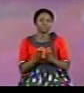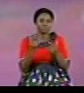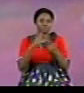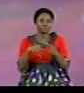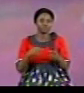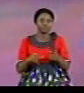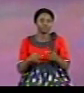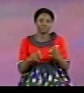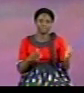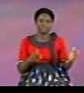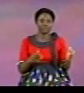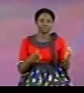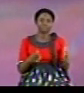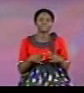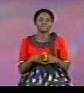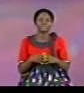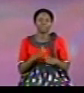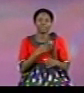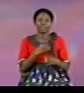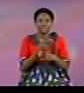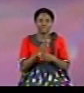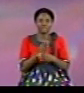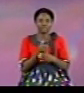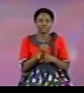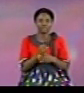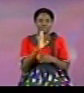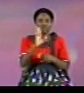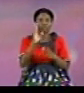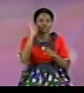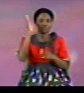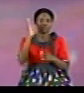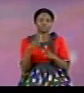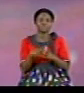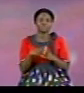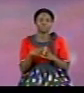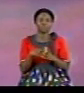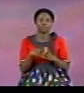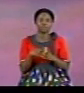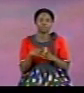and share your testimony. You'll be given, right.